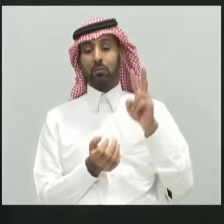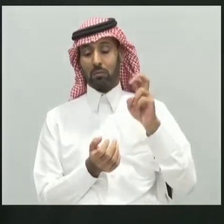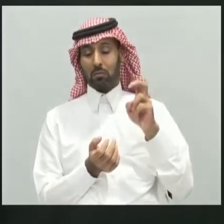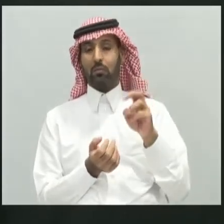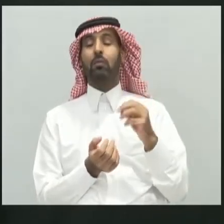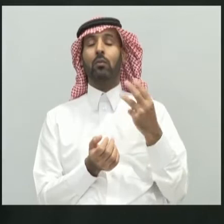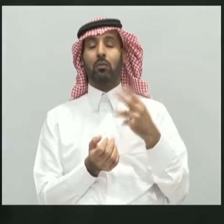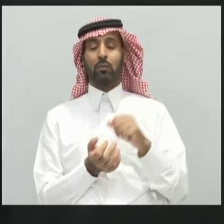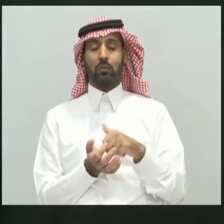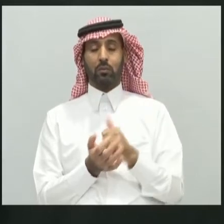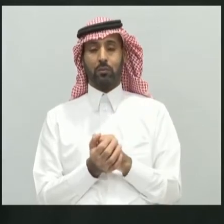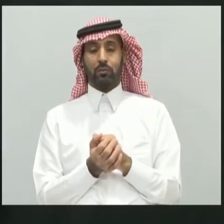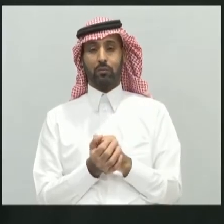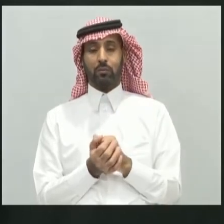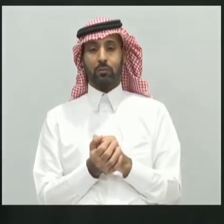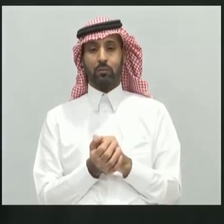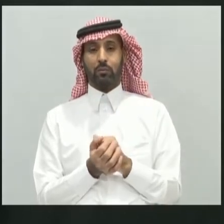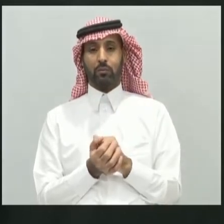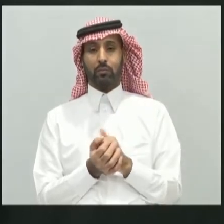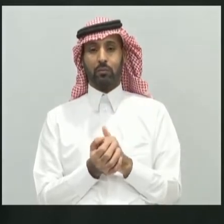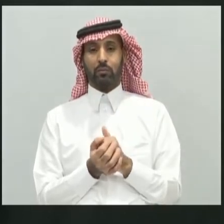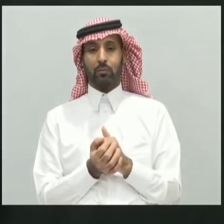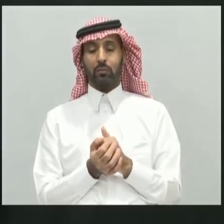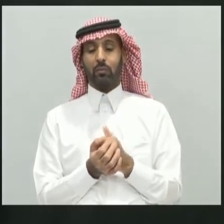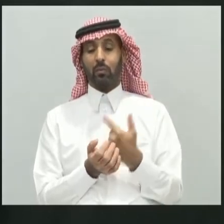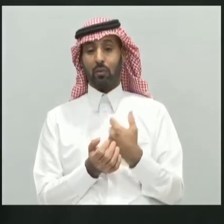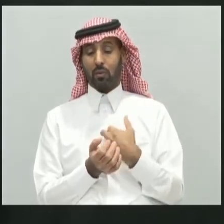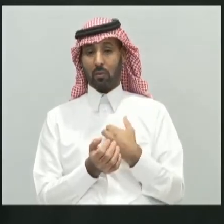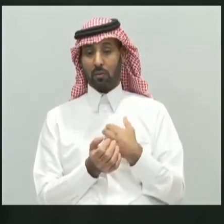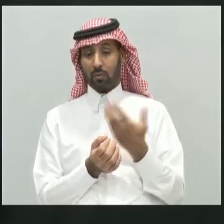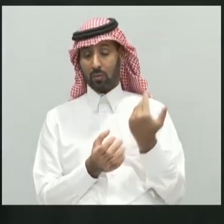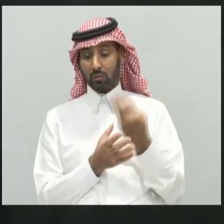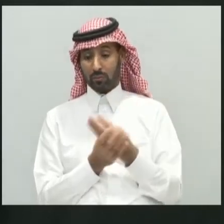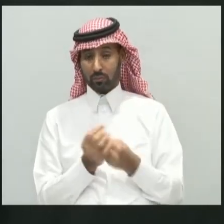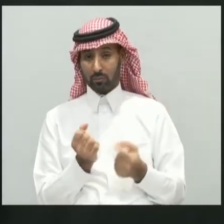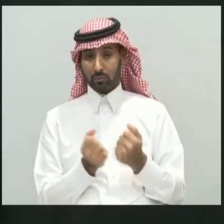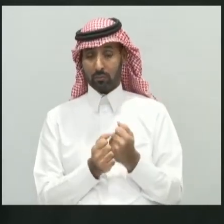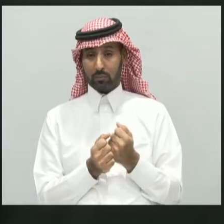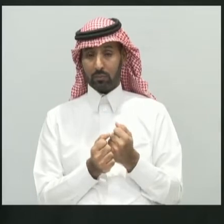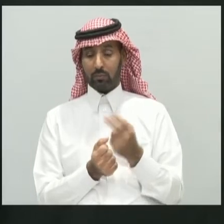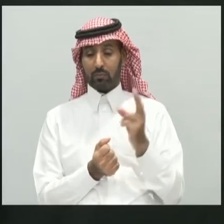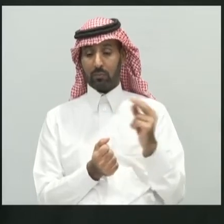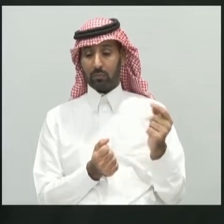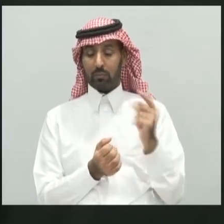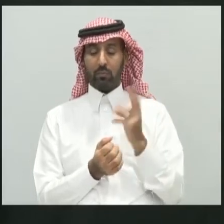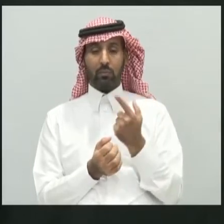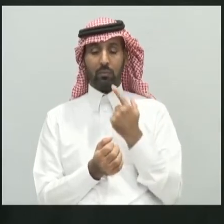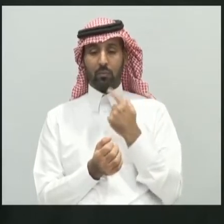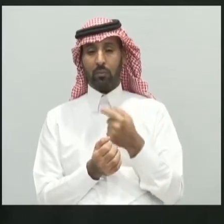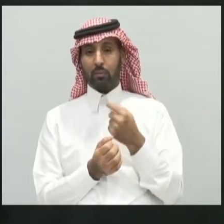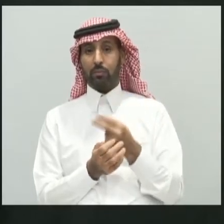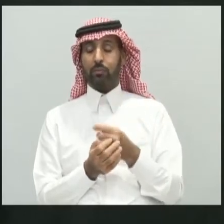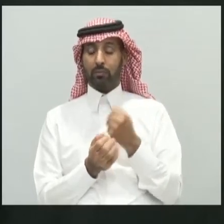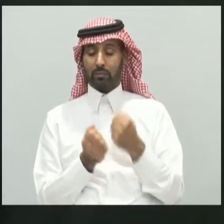2016, for example. I was born in Abha. I was